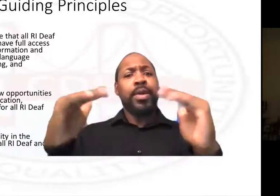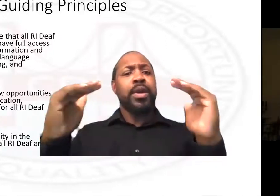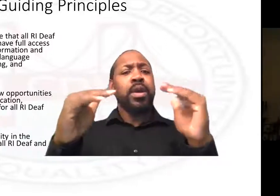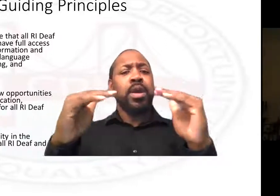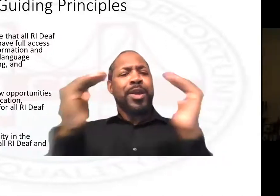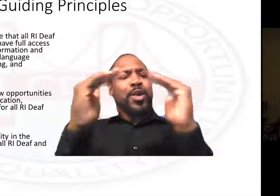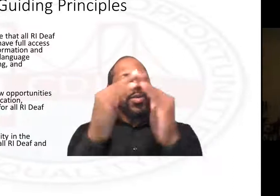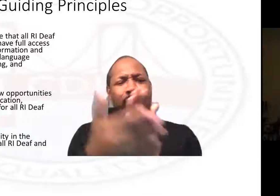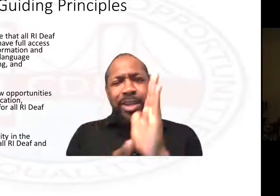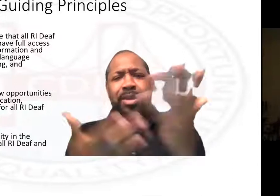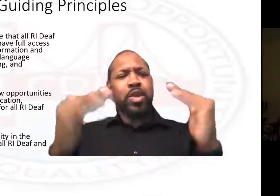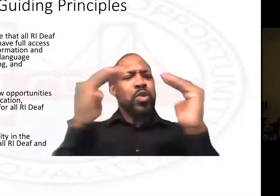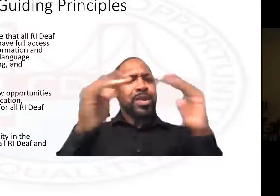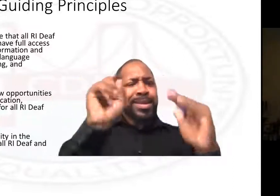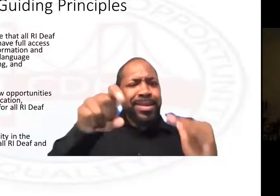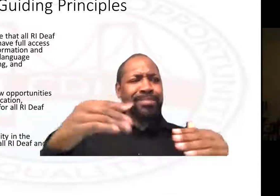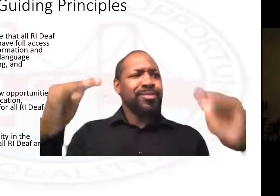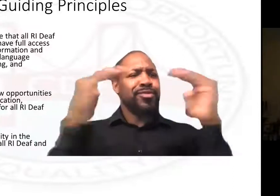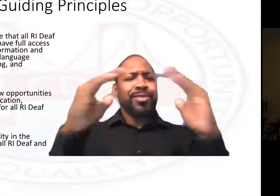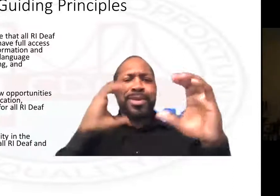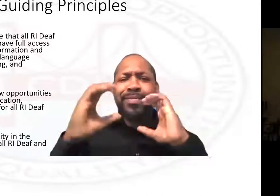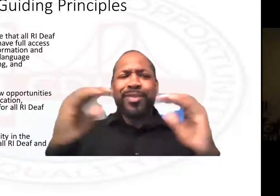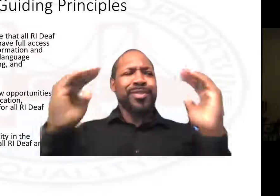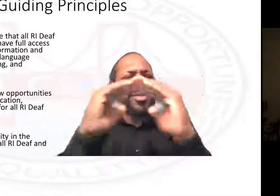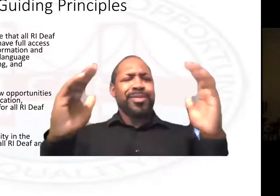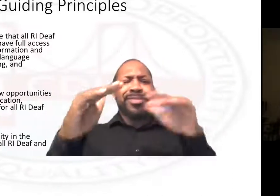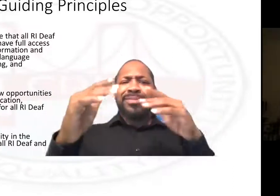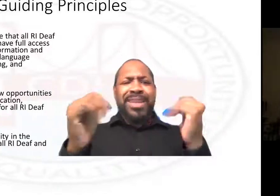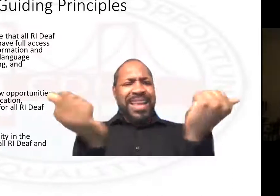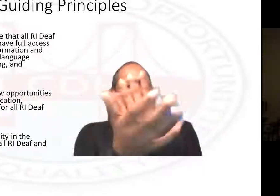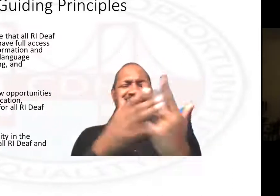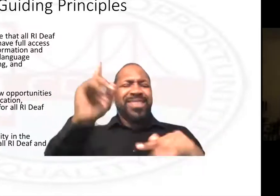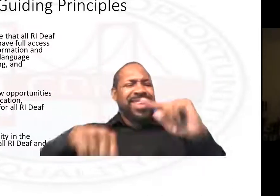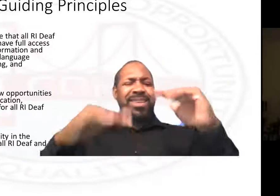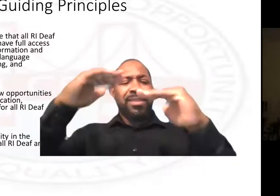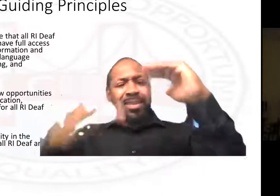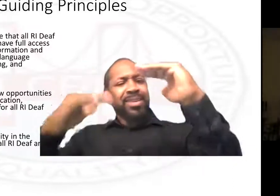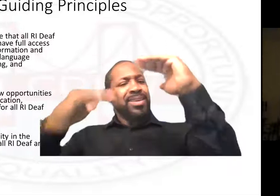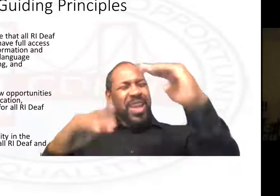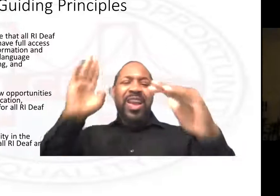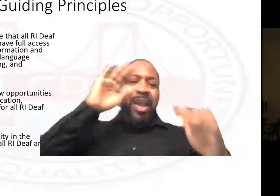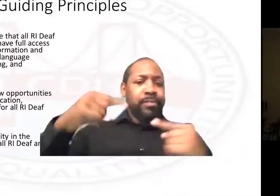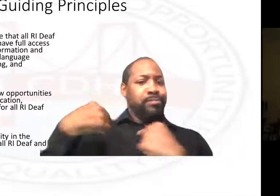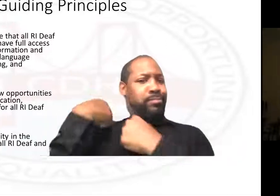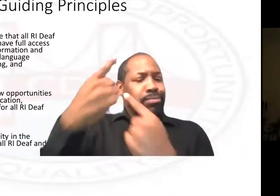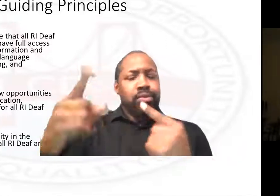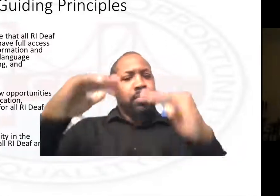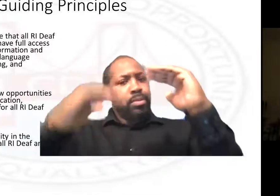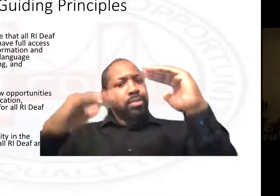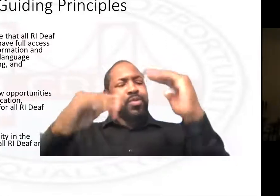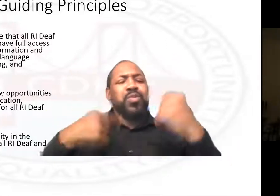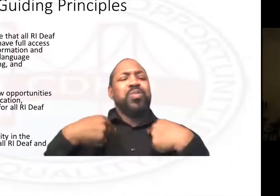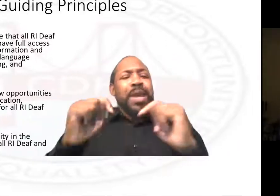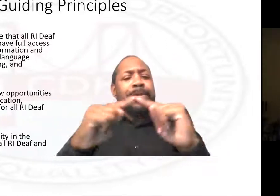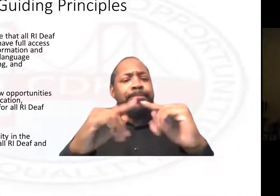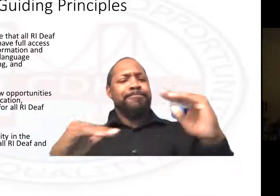citizens. That's to ensure that their rights are protected, that they have communication access, that they are not